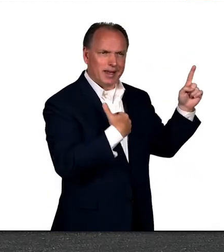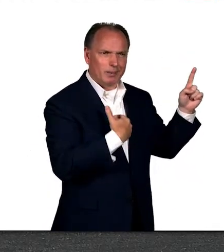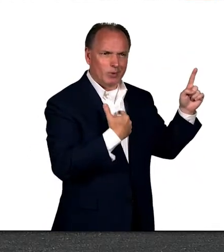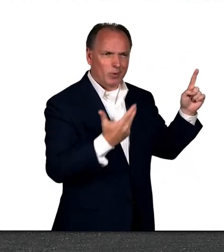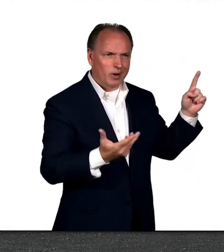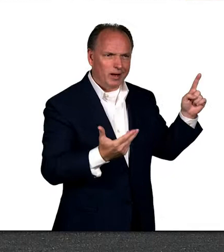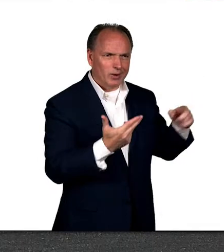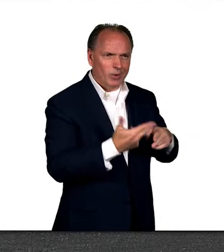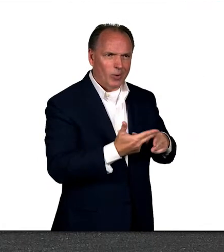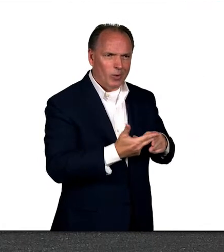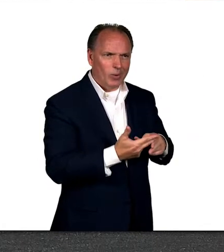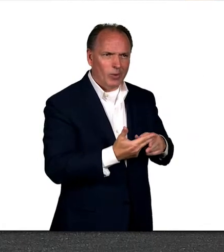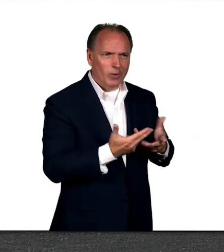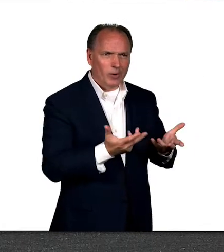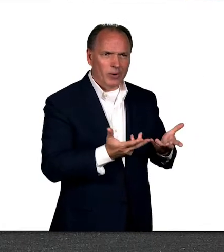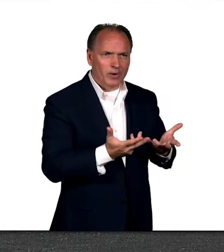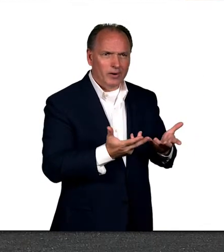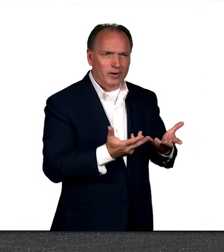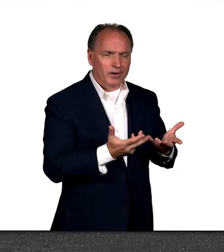animal?